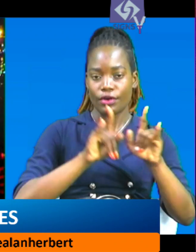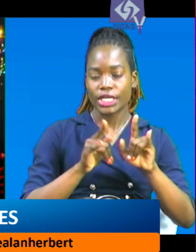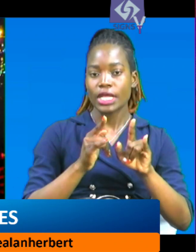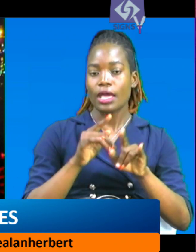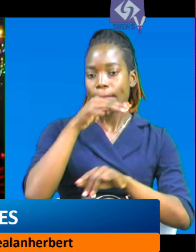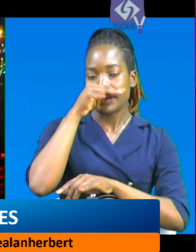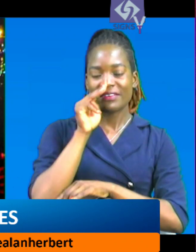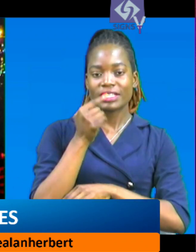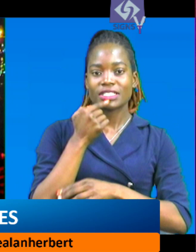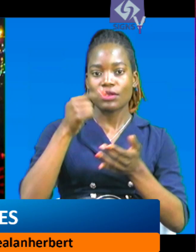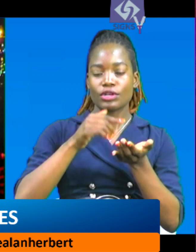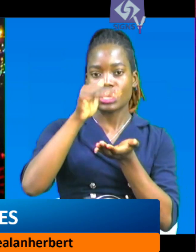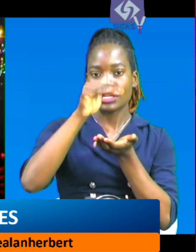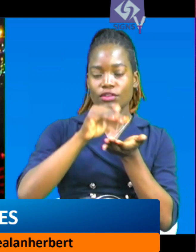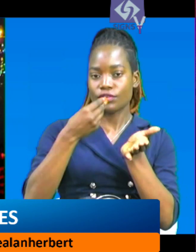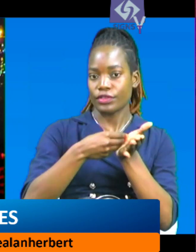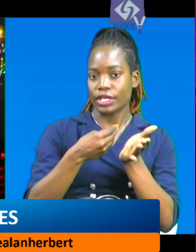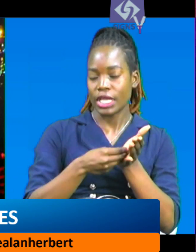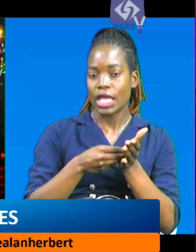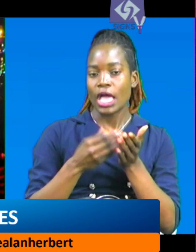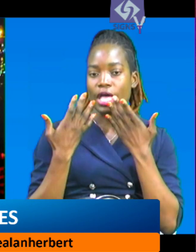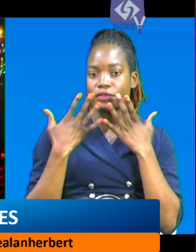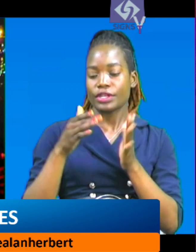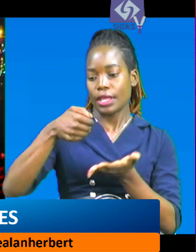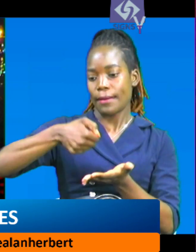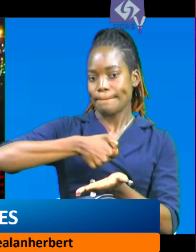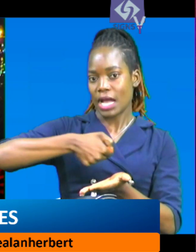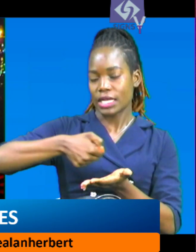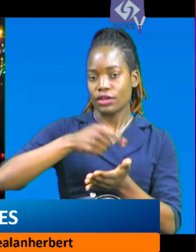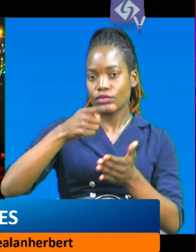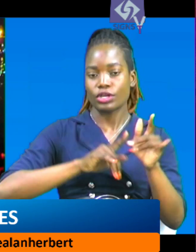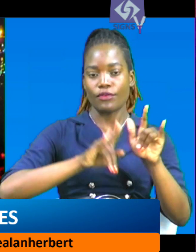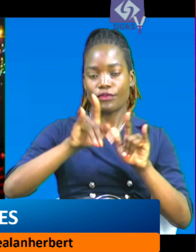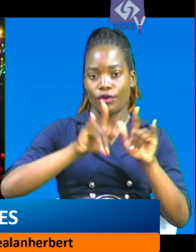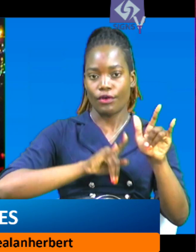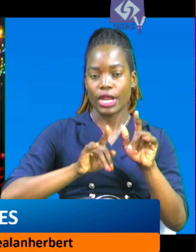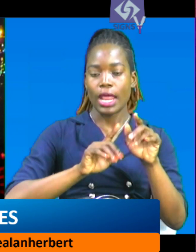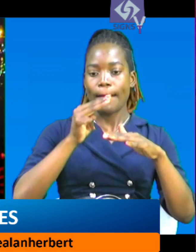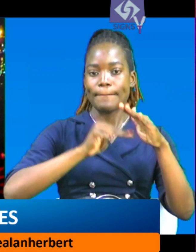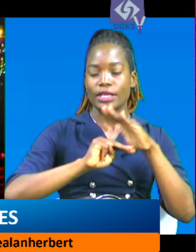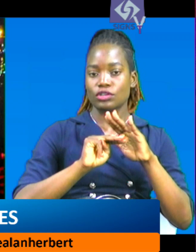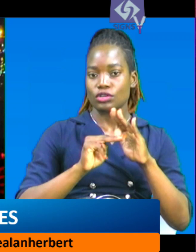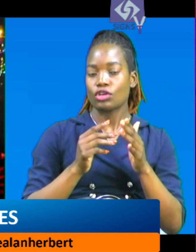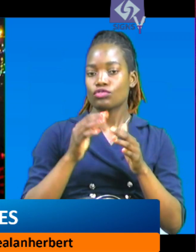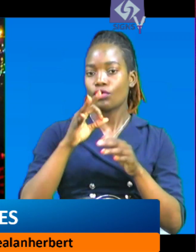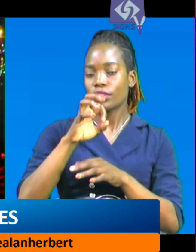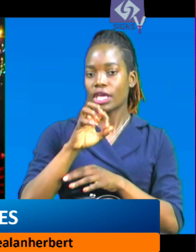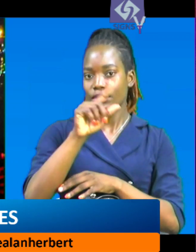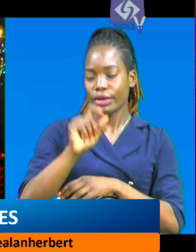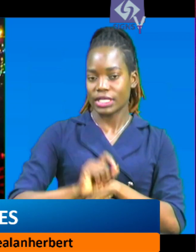Mudavadi indicated that the drop of the shilling has ended the budget to foreign missions by up